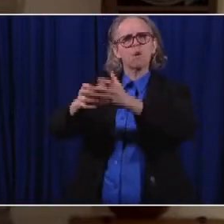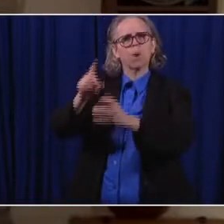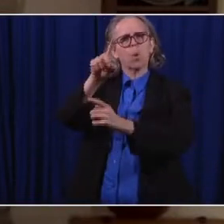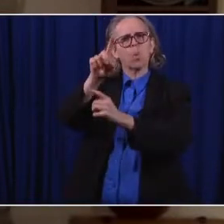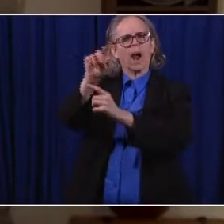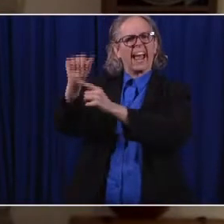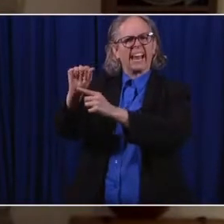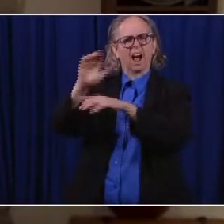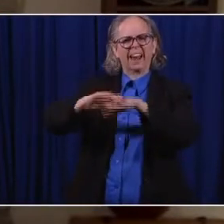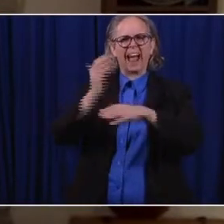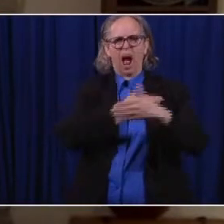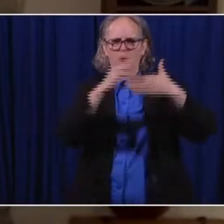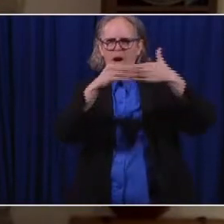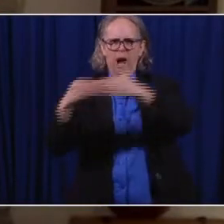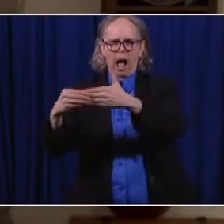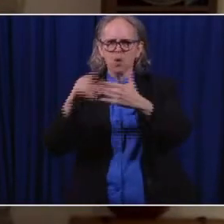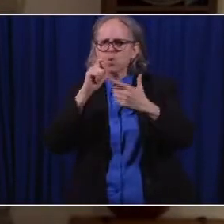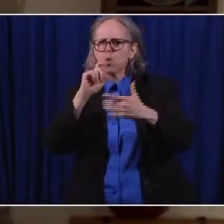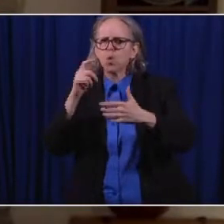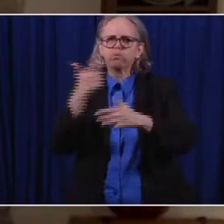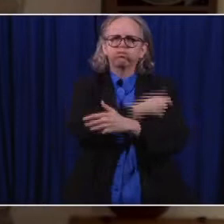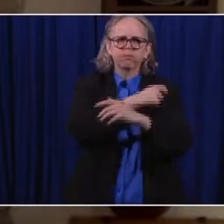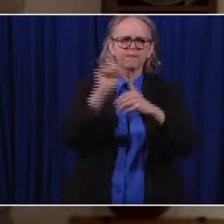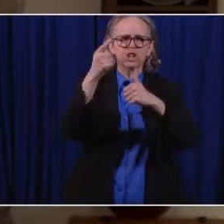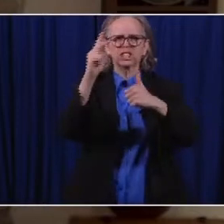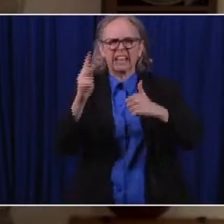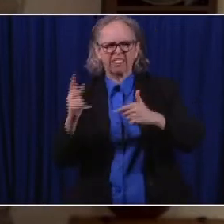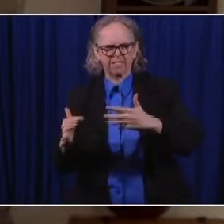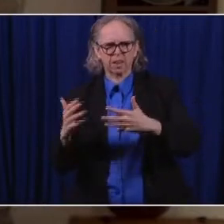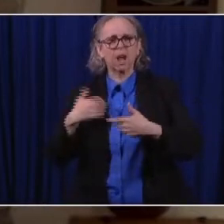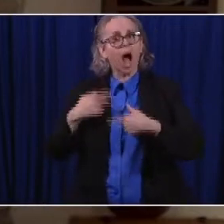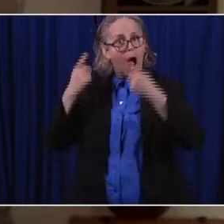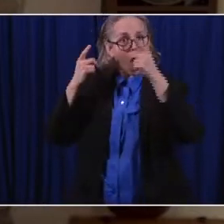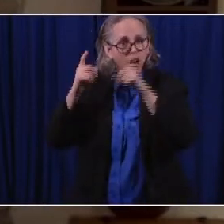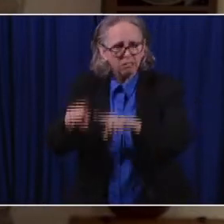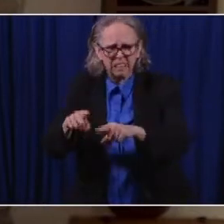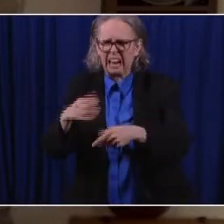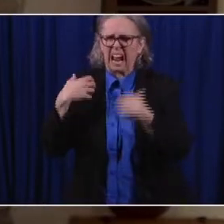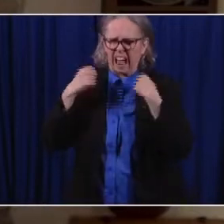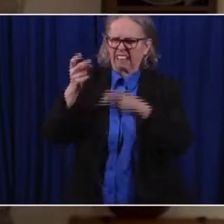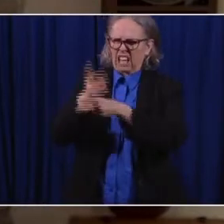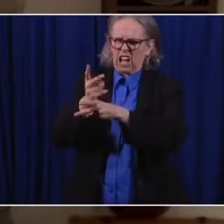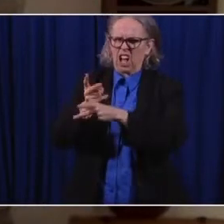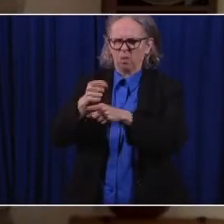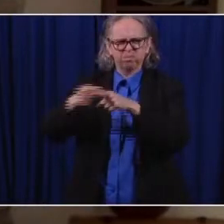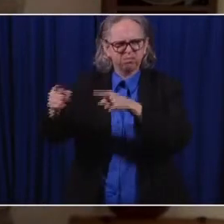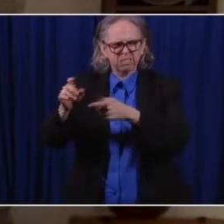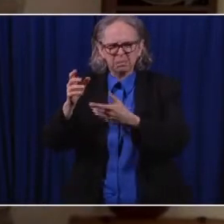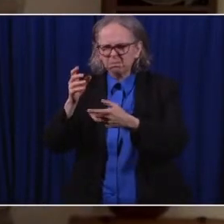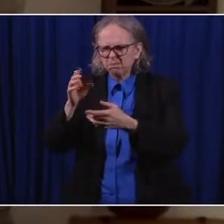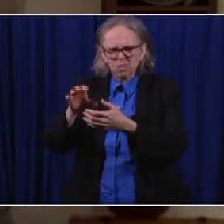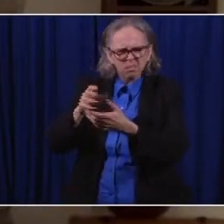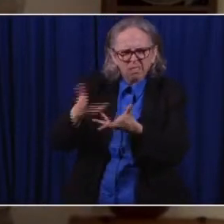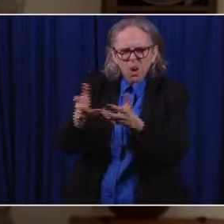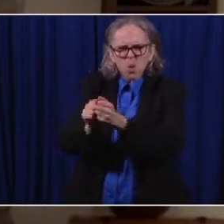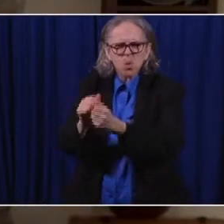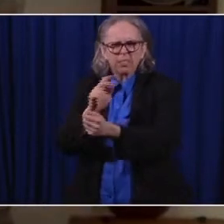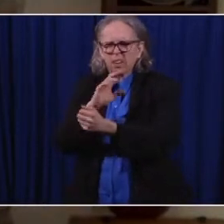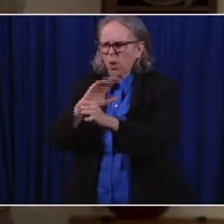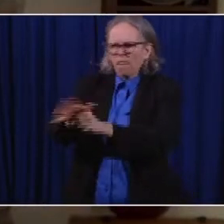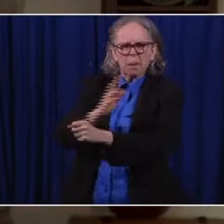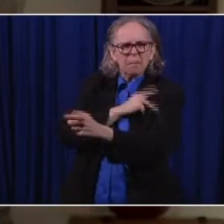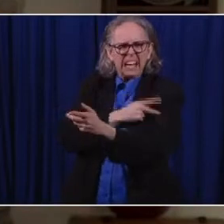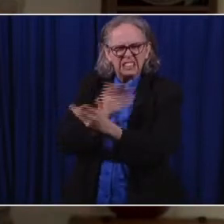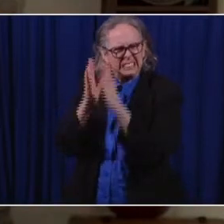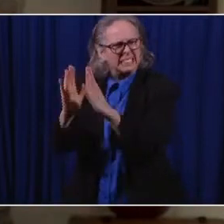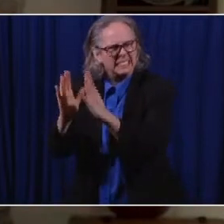consensus that our healthcare workers, particularly those who are dealing with COVID patients, but our healthcare workers and the people